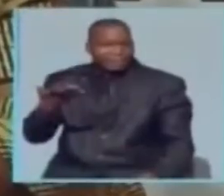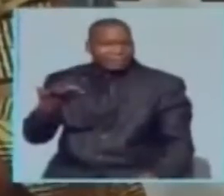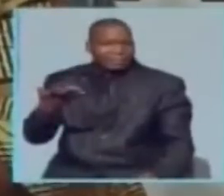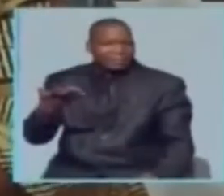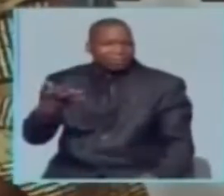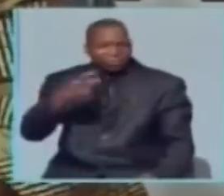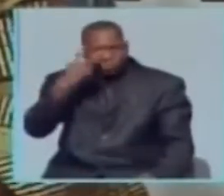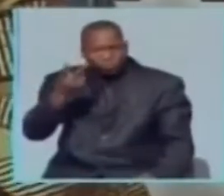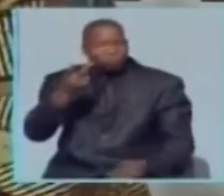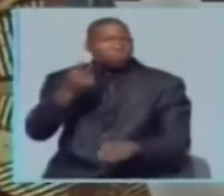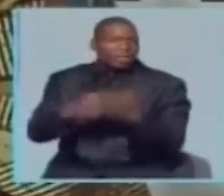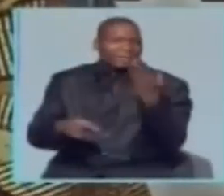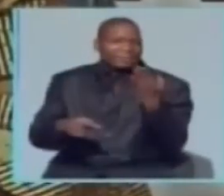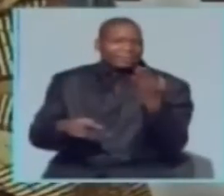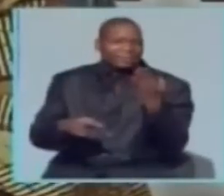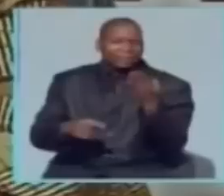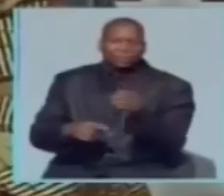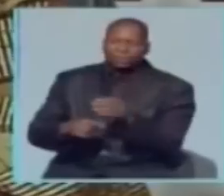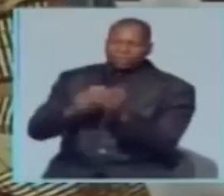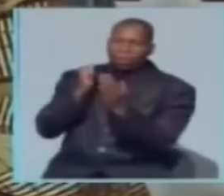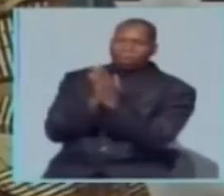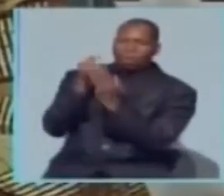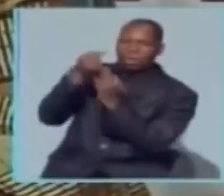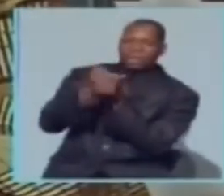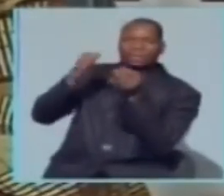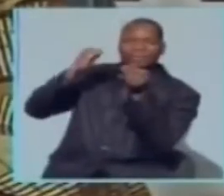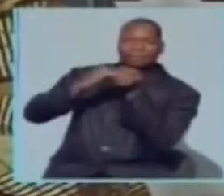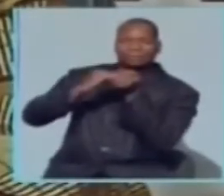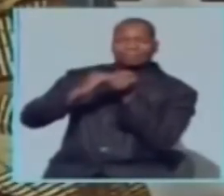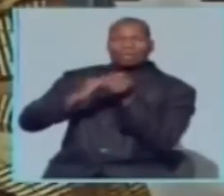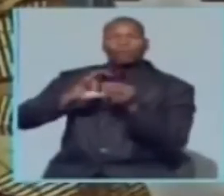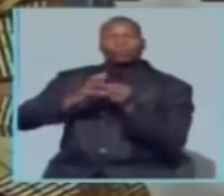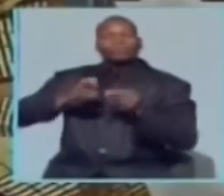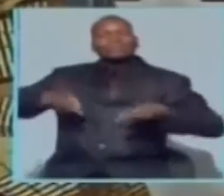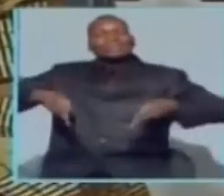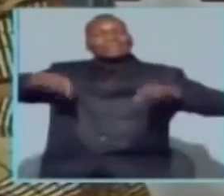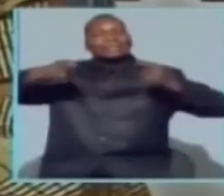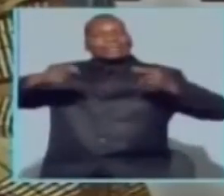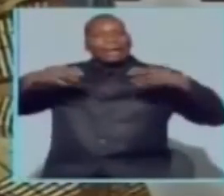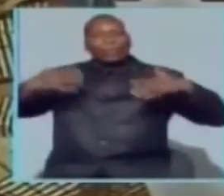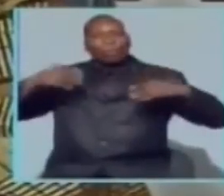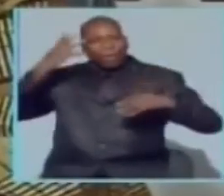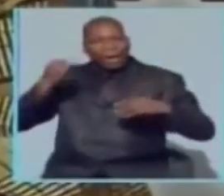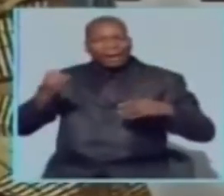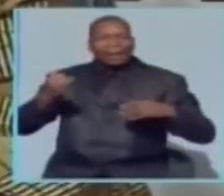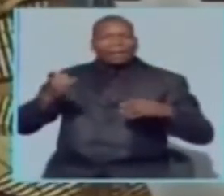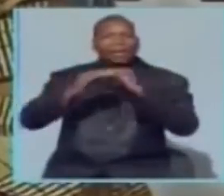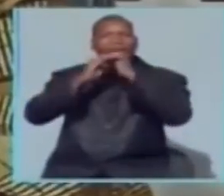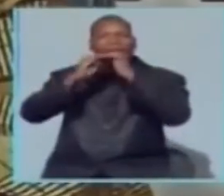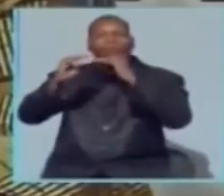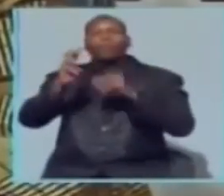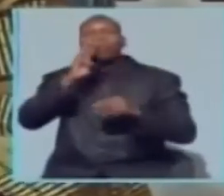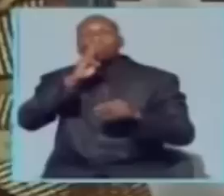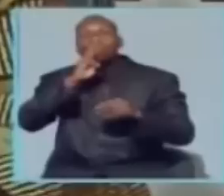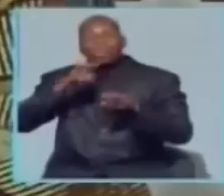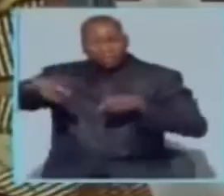by August, September, the crisis was at its highest because the water levels in the